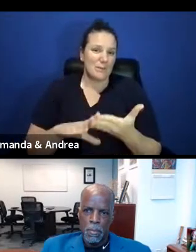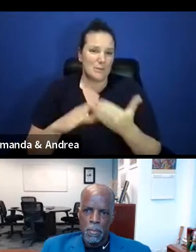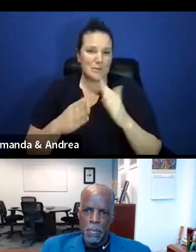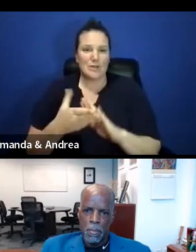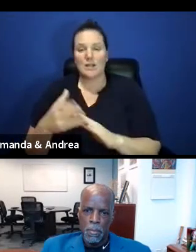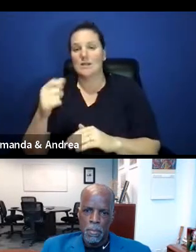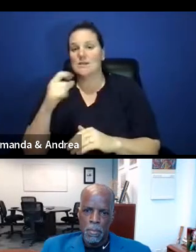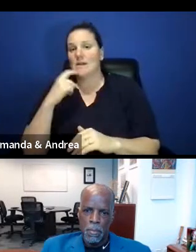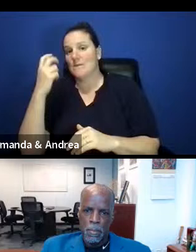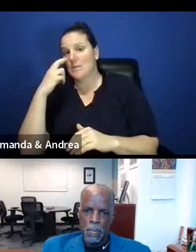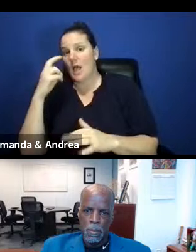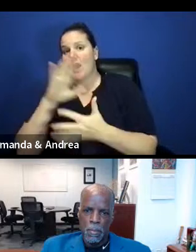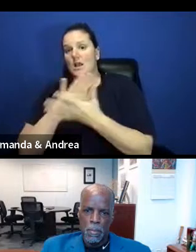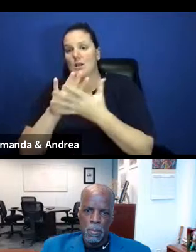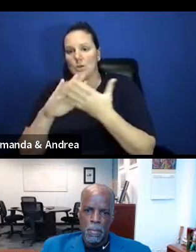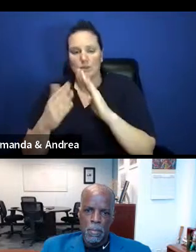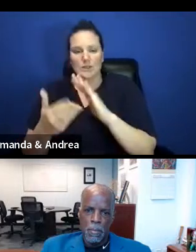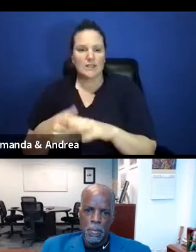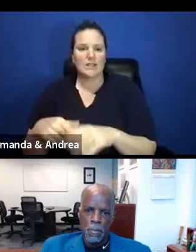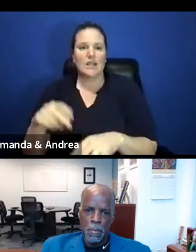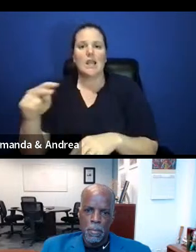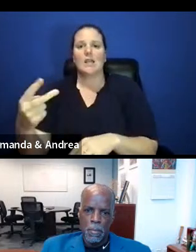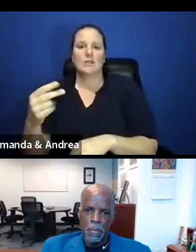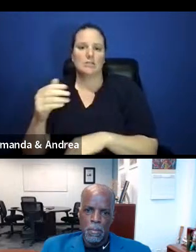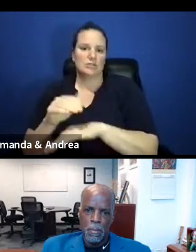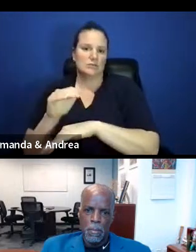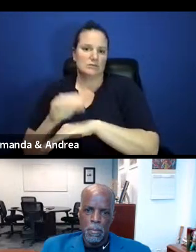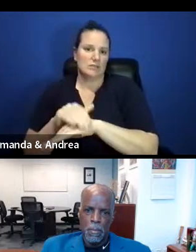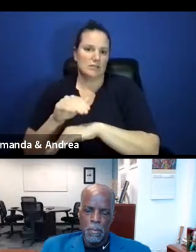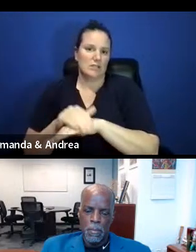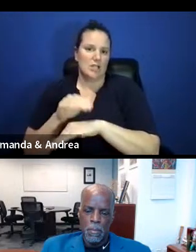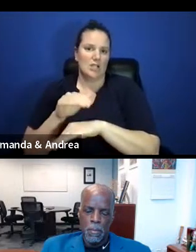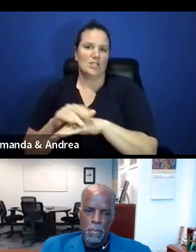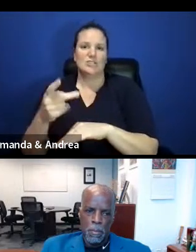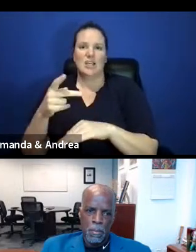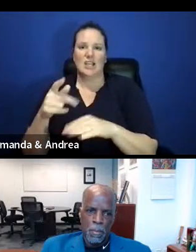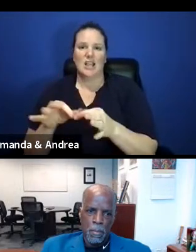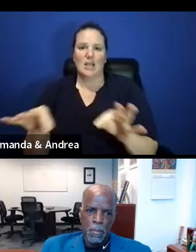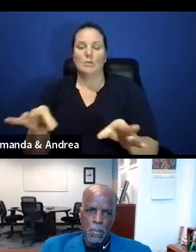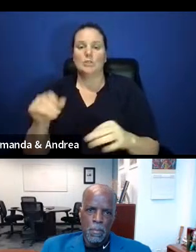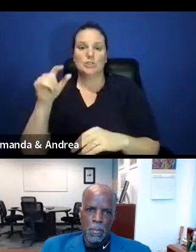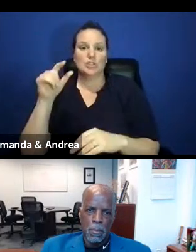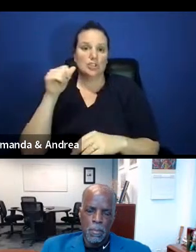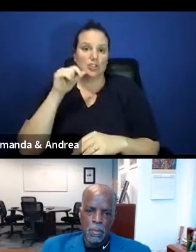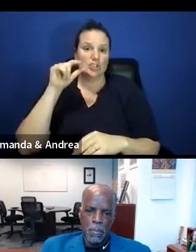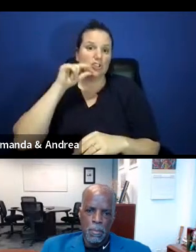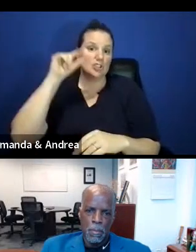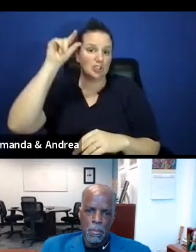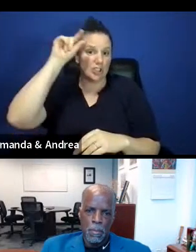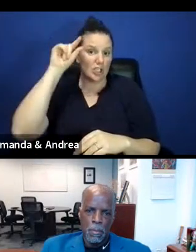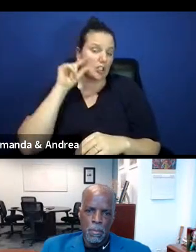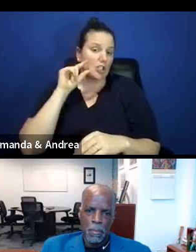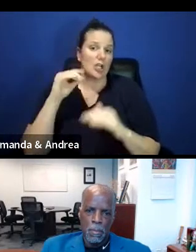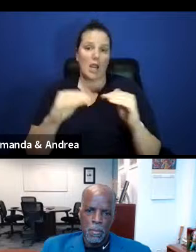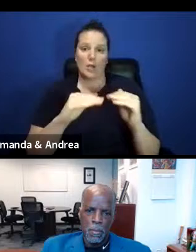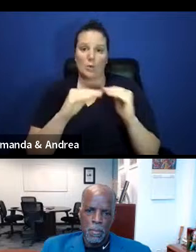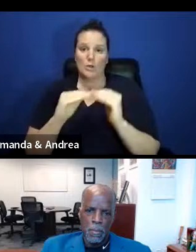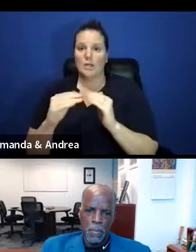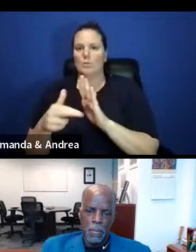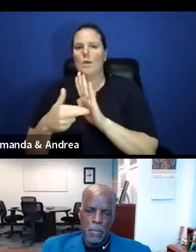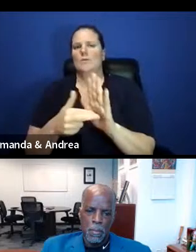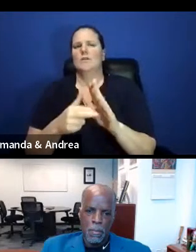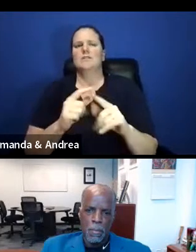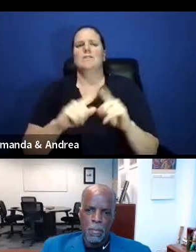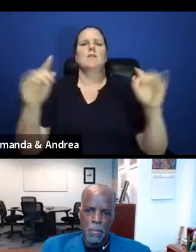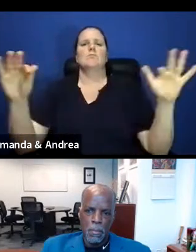neurodivergent community, think about English as a second language, and also thinking about gender equity. And there are representatives from all different organizations that